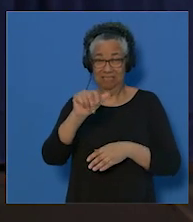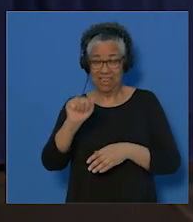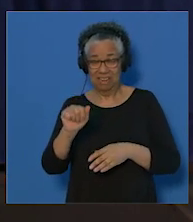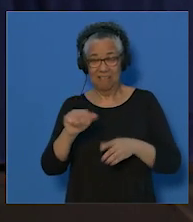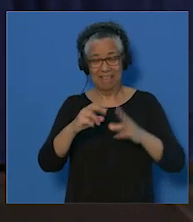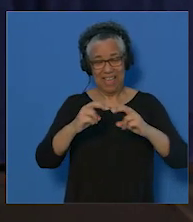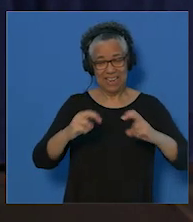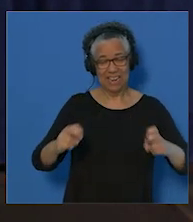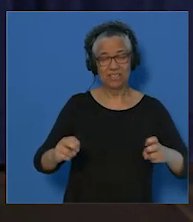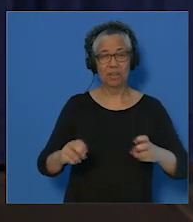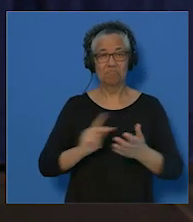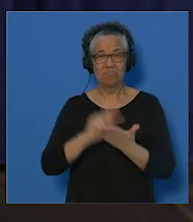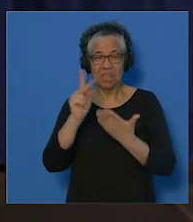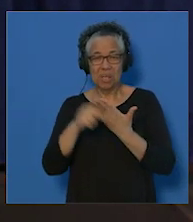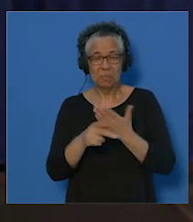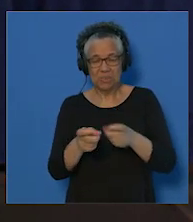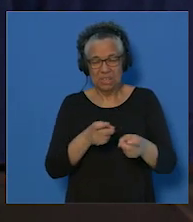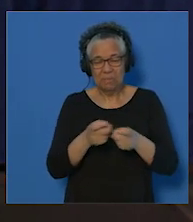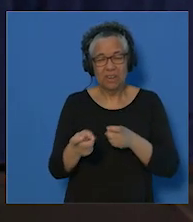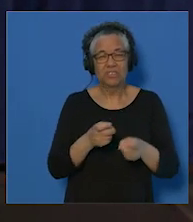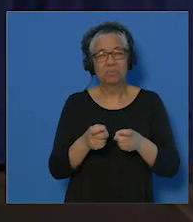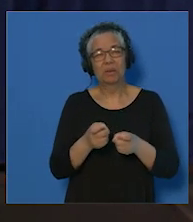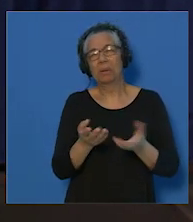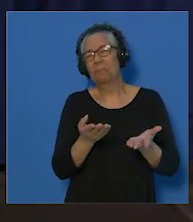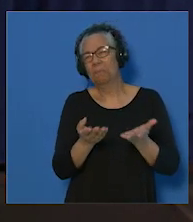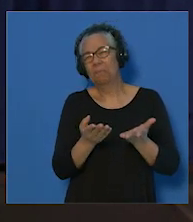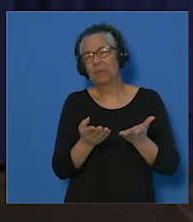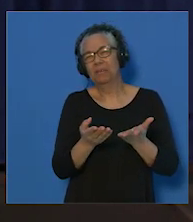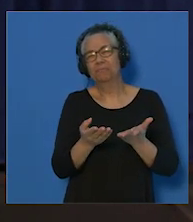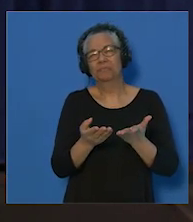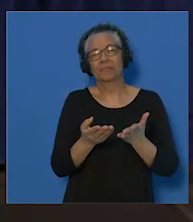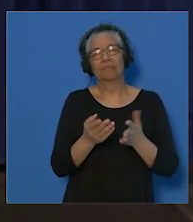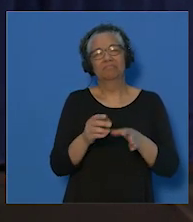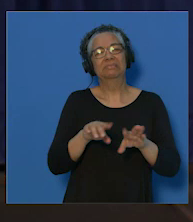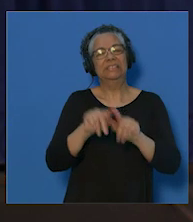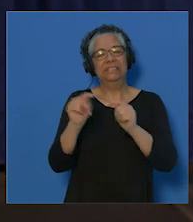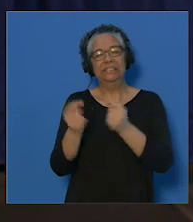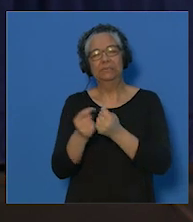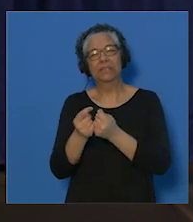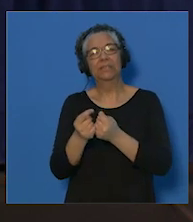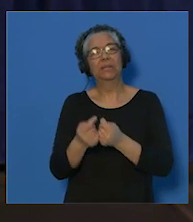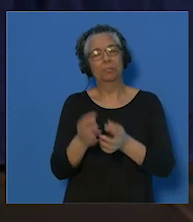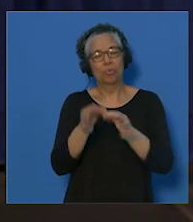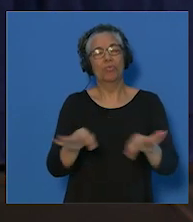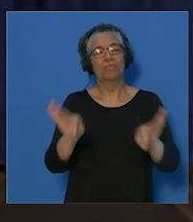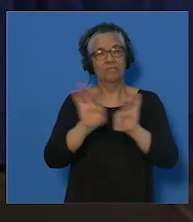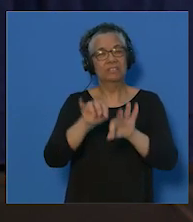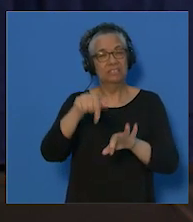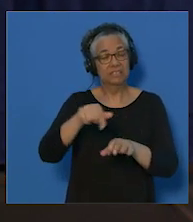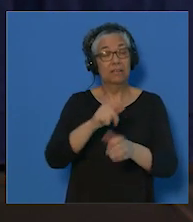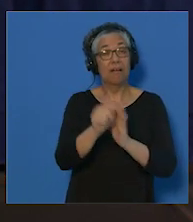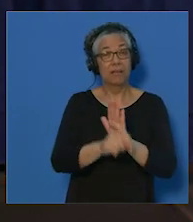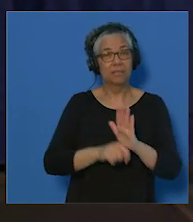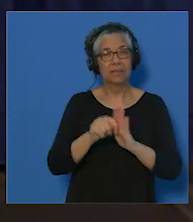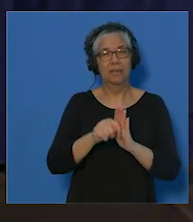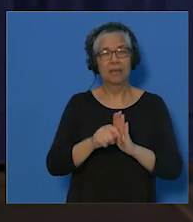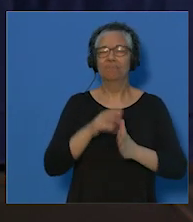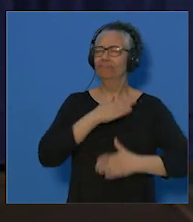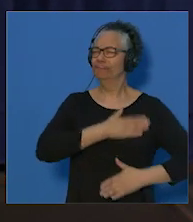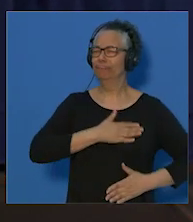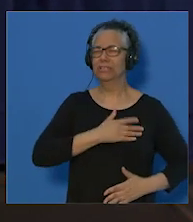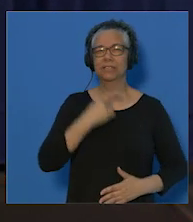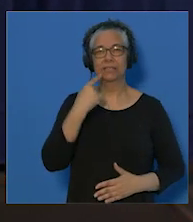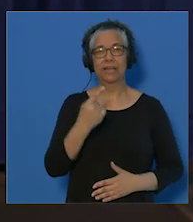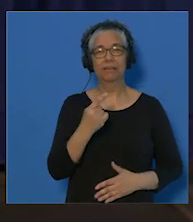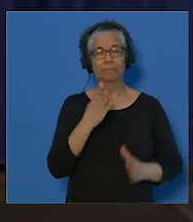management, and managing remote teams that are particularly pertinent during these times. I'm particularly pleased to note that the PACE Division